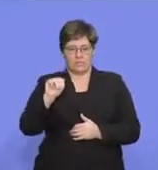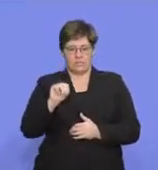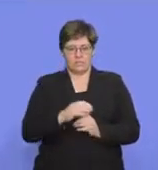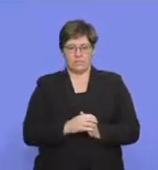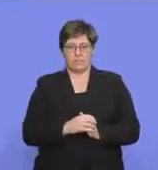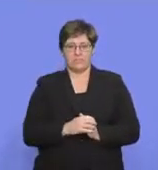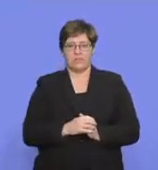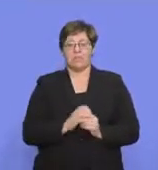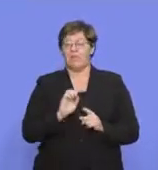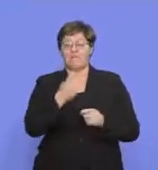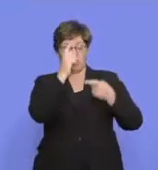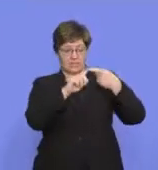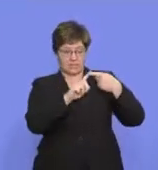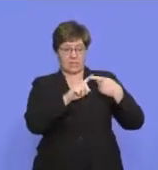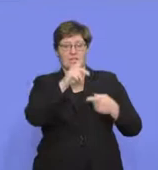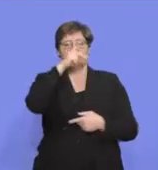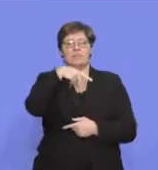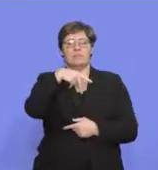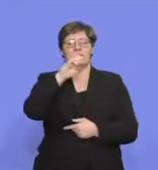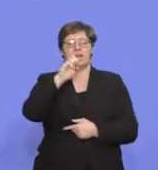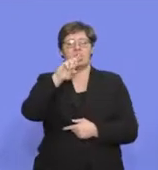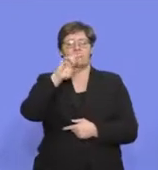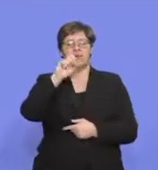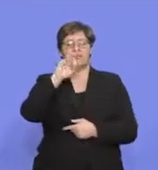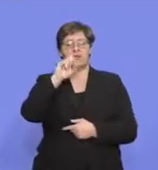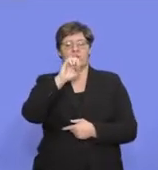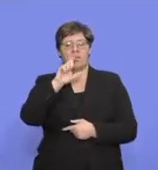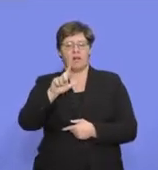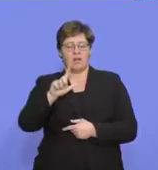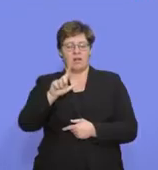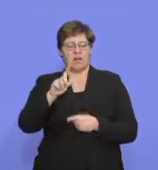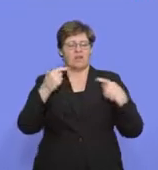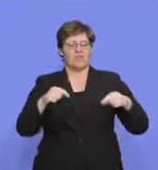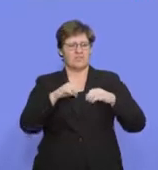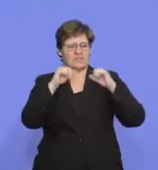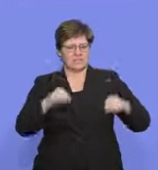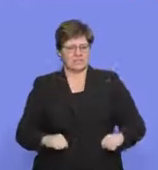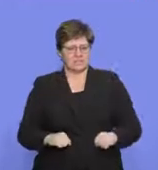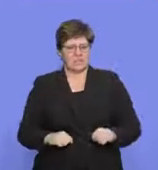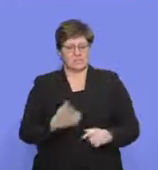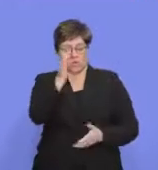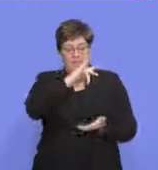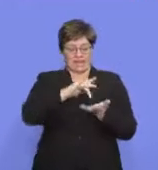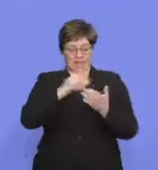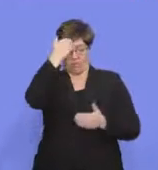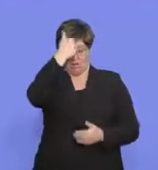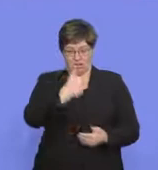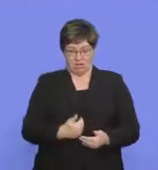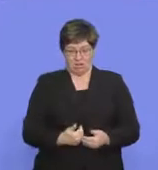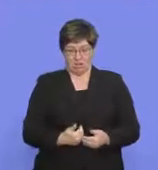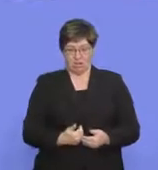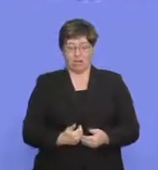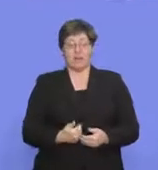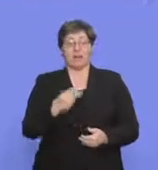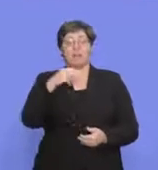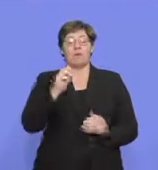peripheral nervous system. That is the nerves on the outside of the nervous system. So this is your central nervous system. The